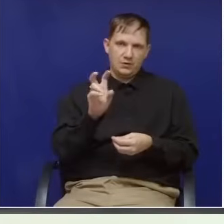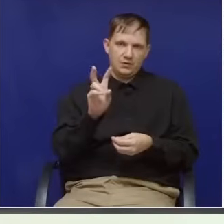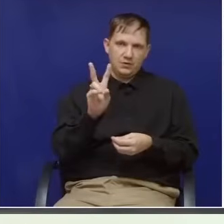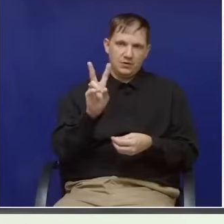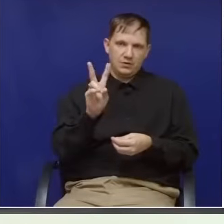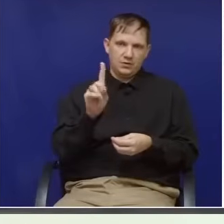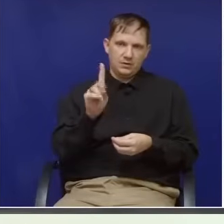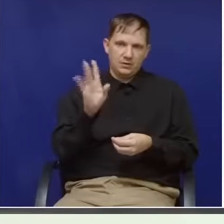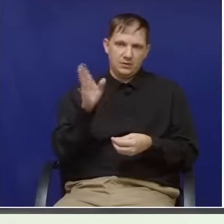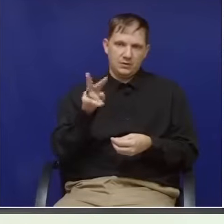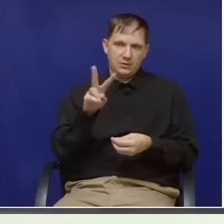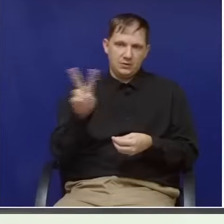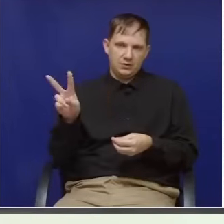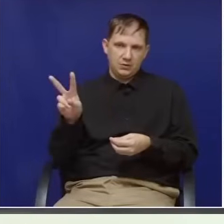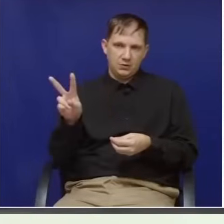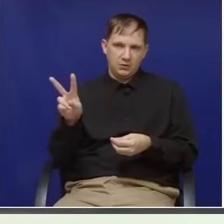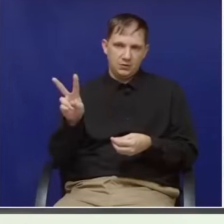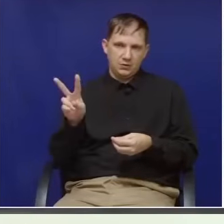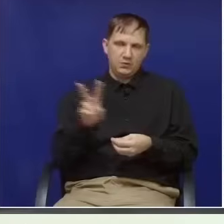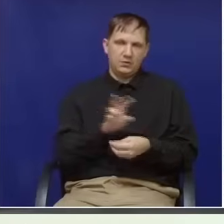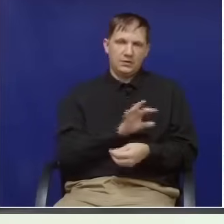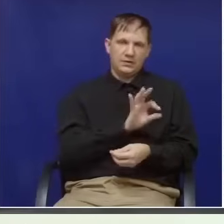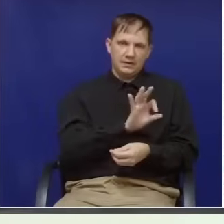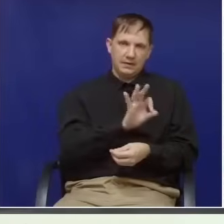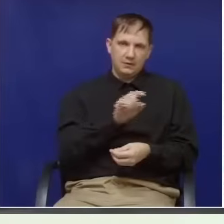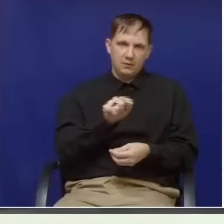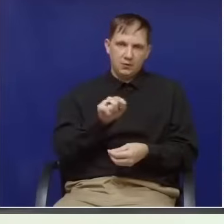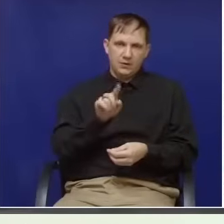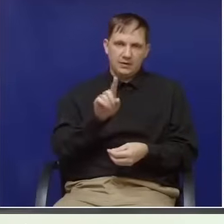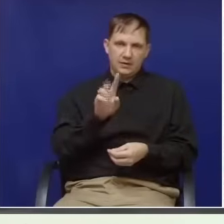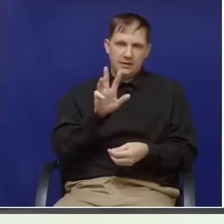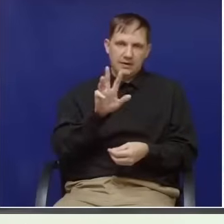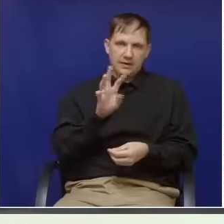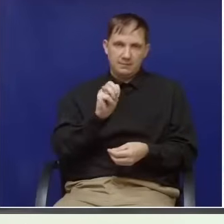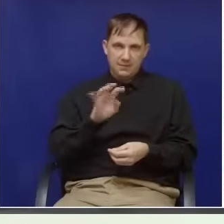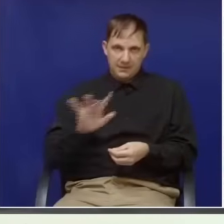2021-22 financial year is 3.9 million.